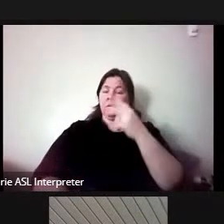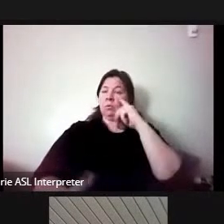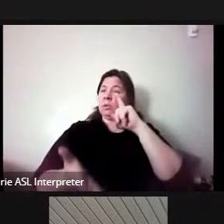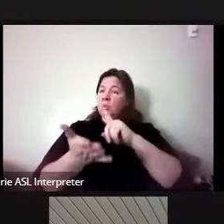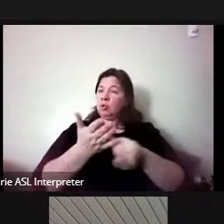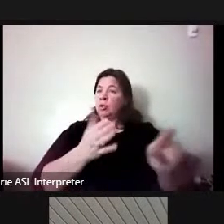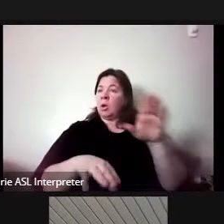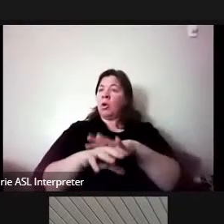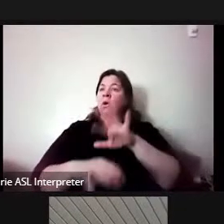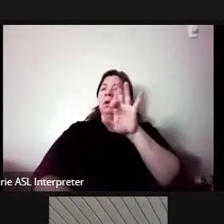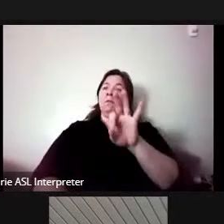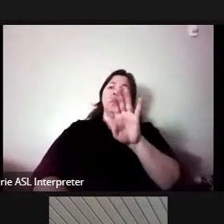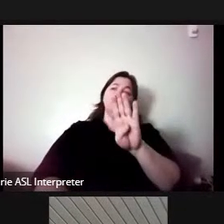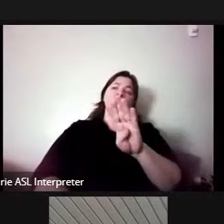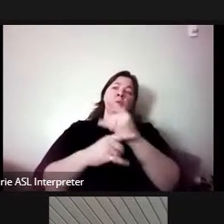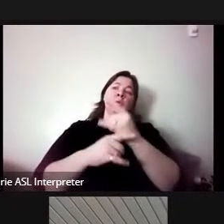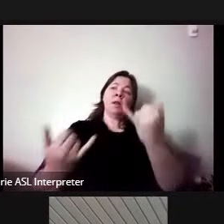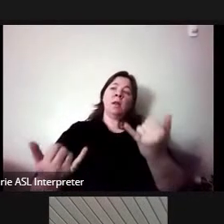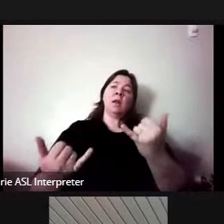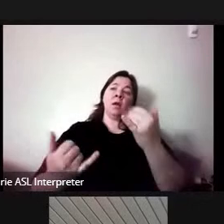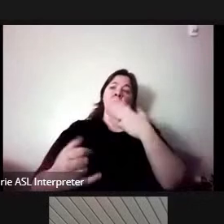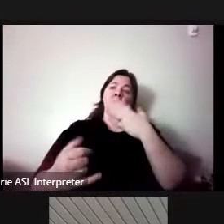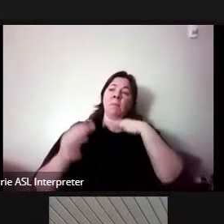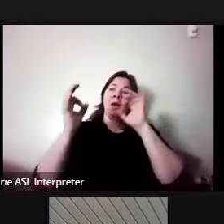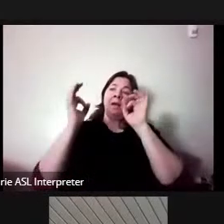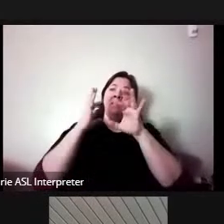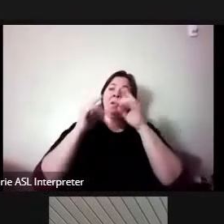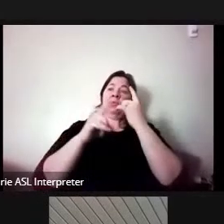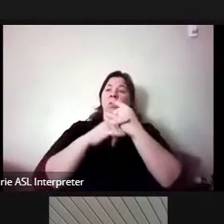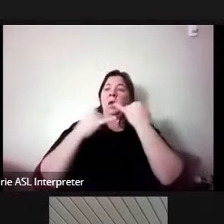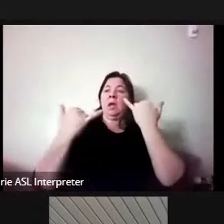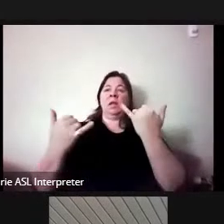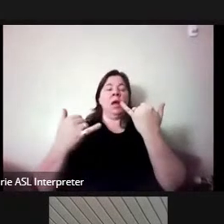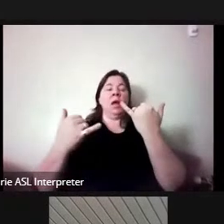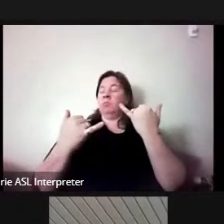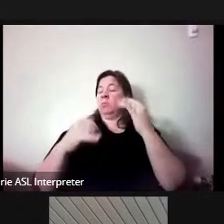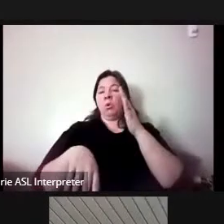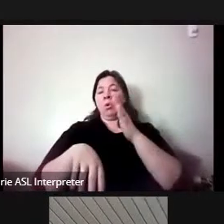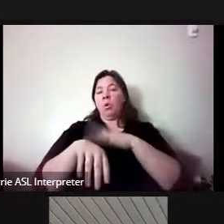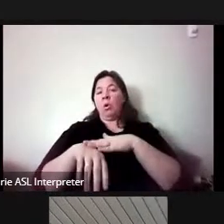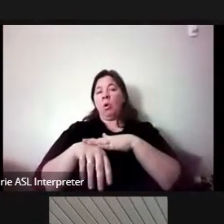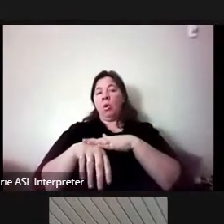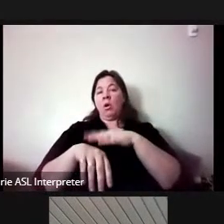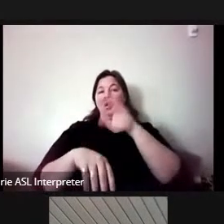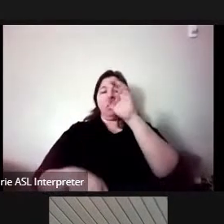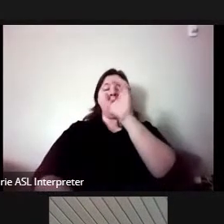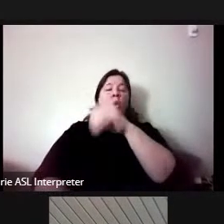right now. My Facebook feeds right now are all Onpassive,